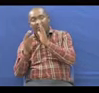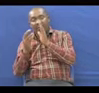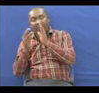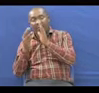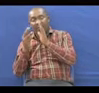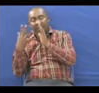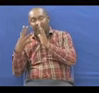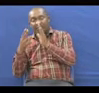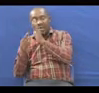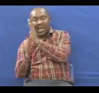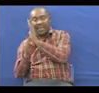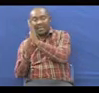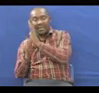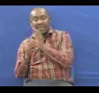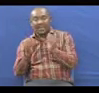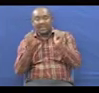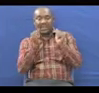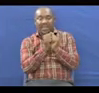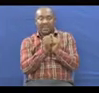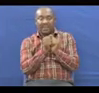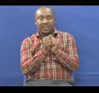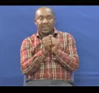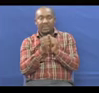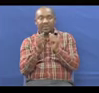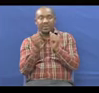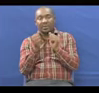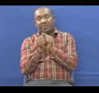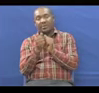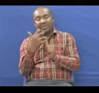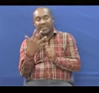group. While the sex here,